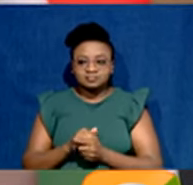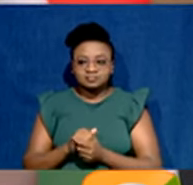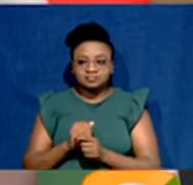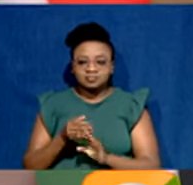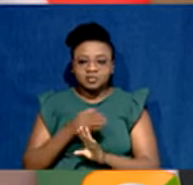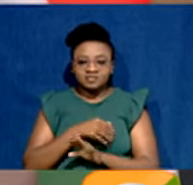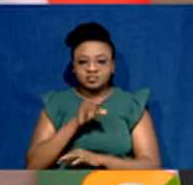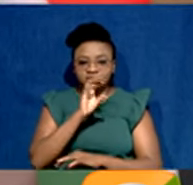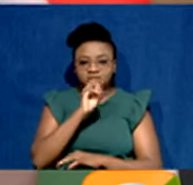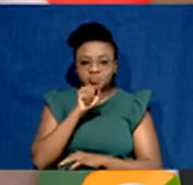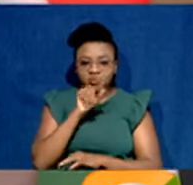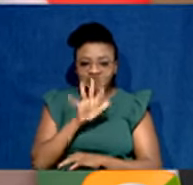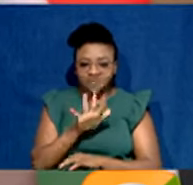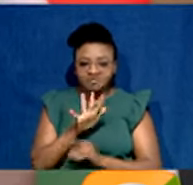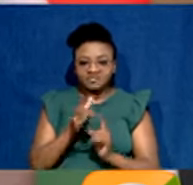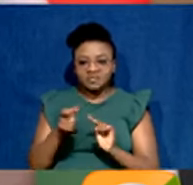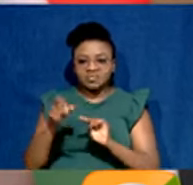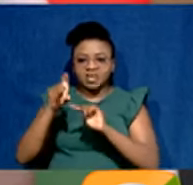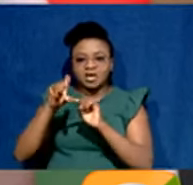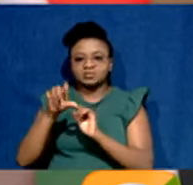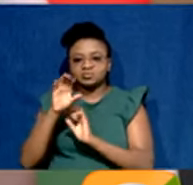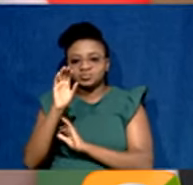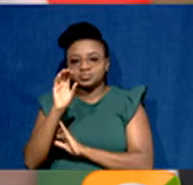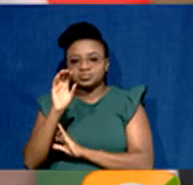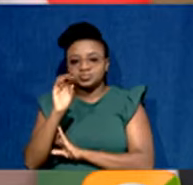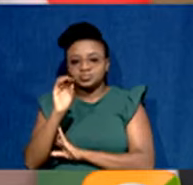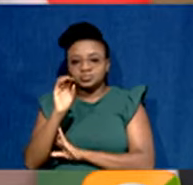5.25. In fact, in the history